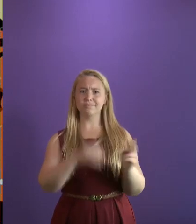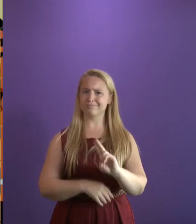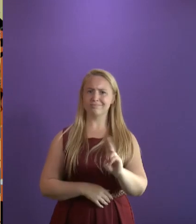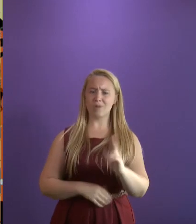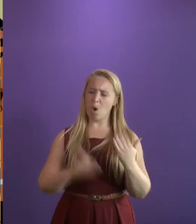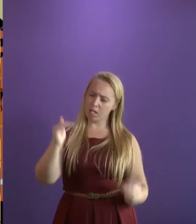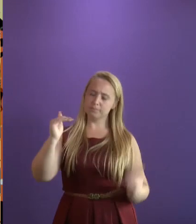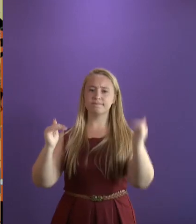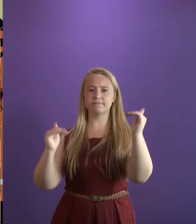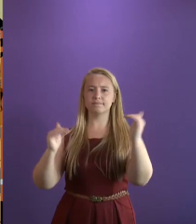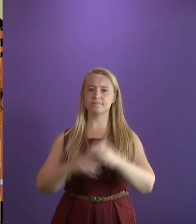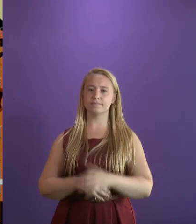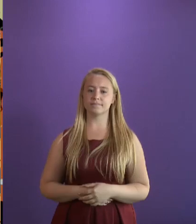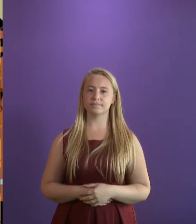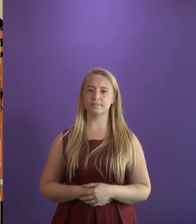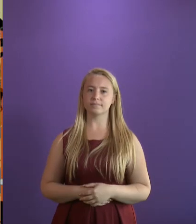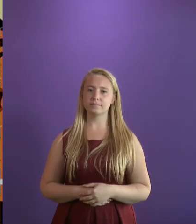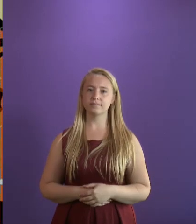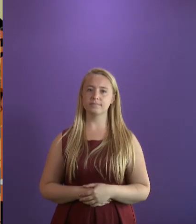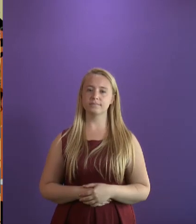that positivity and change it.